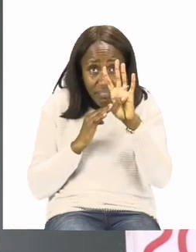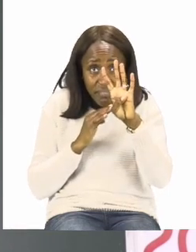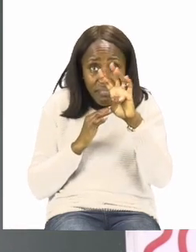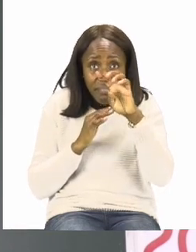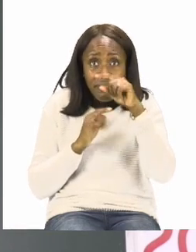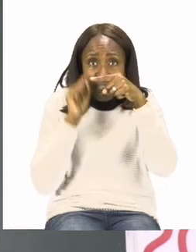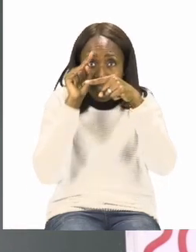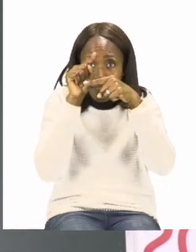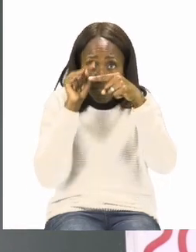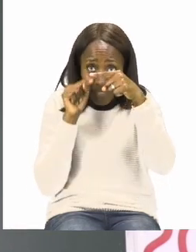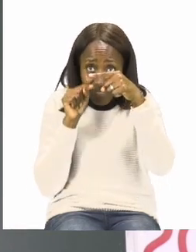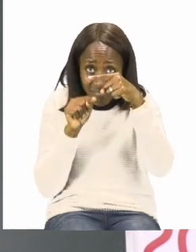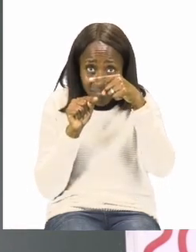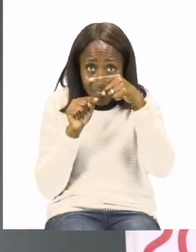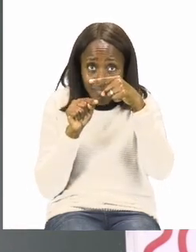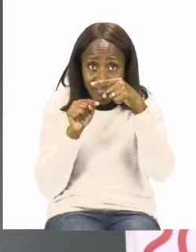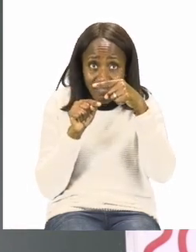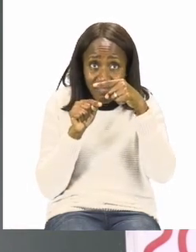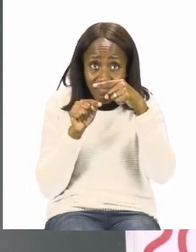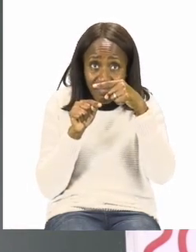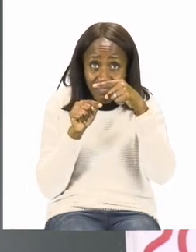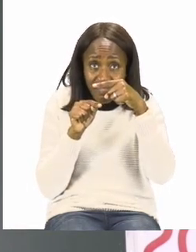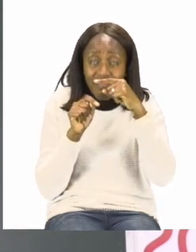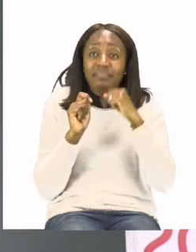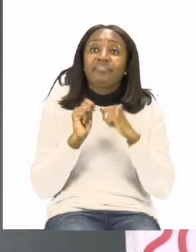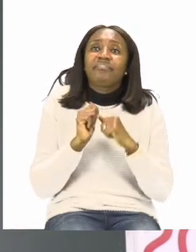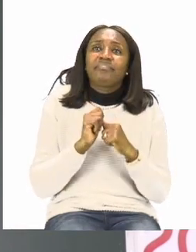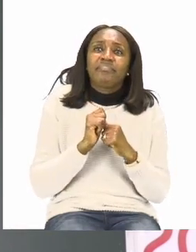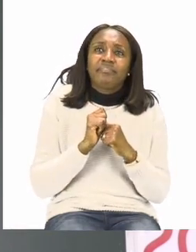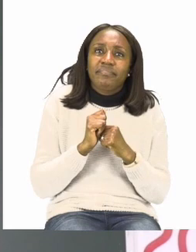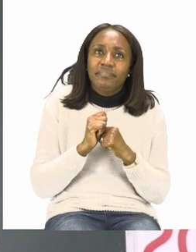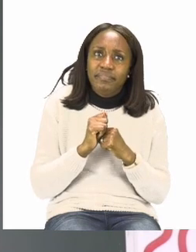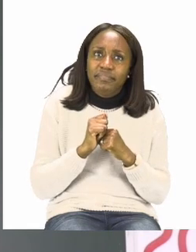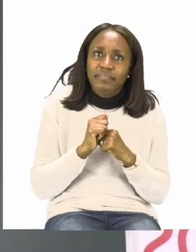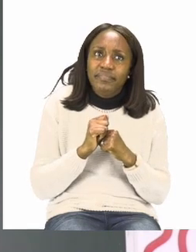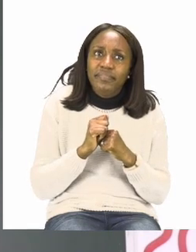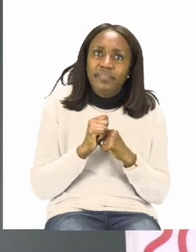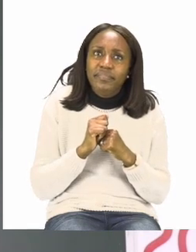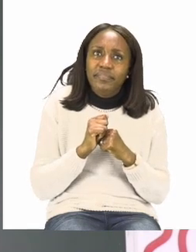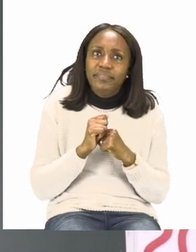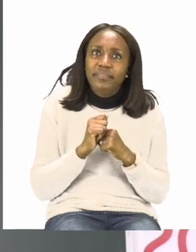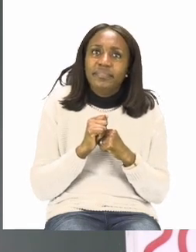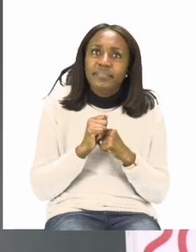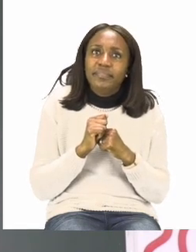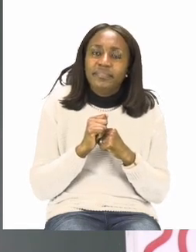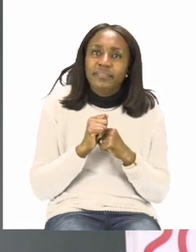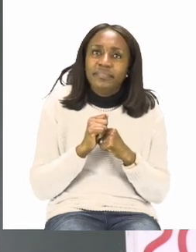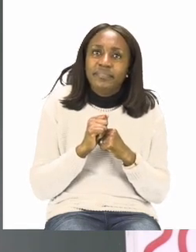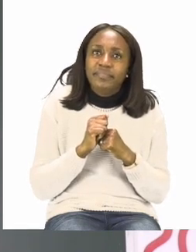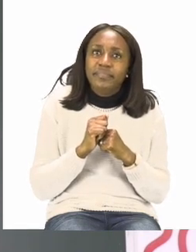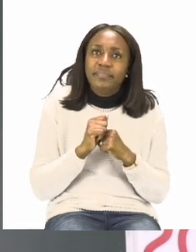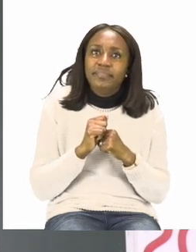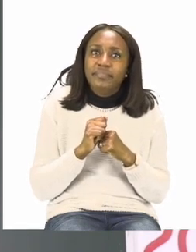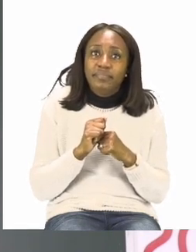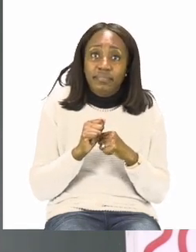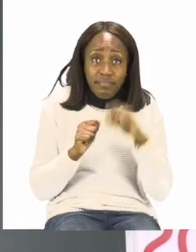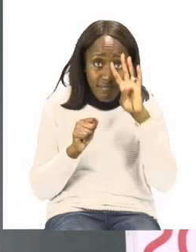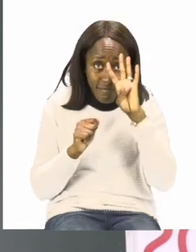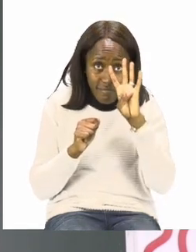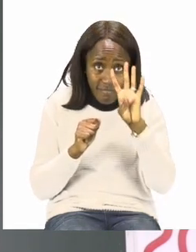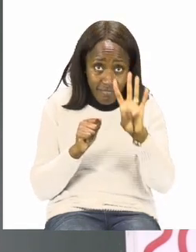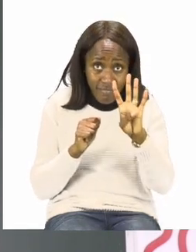was the answer that we had for our times table. So, if the answer